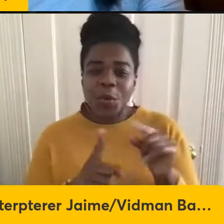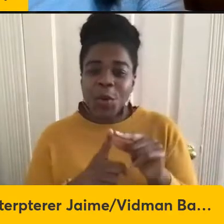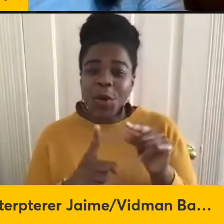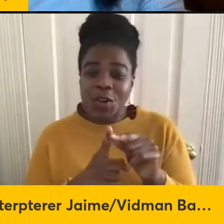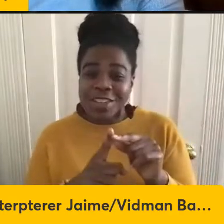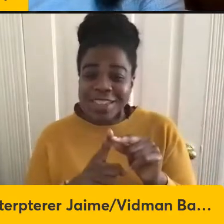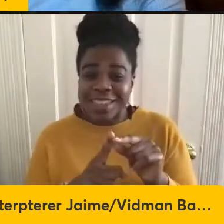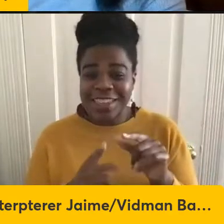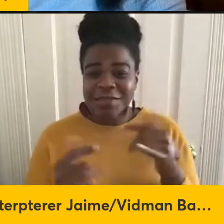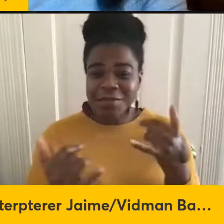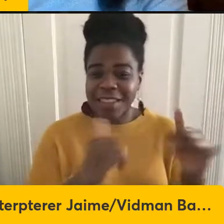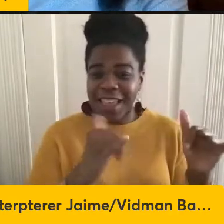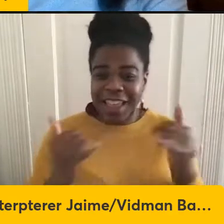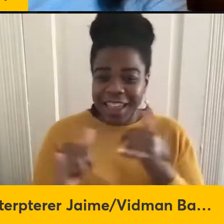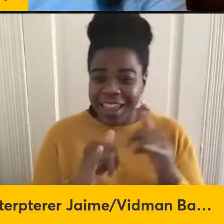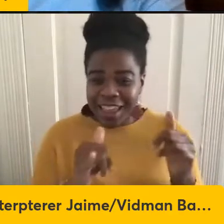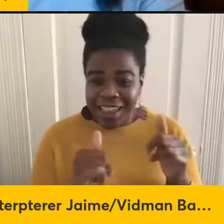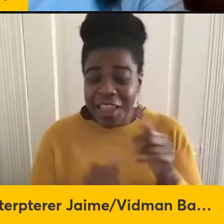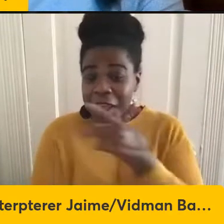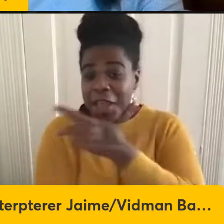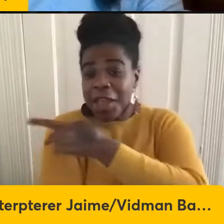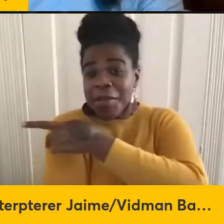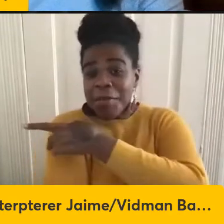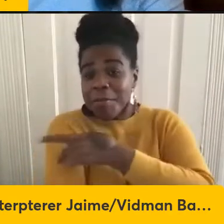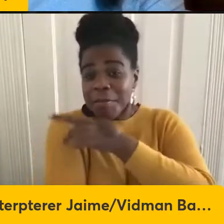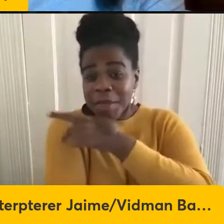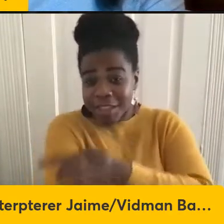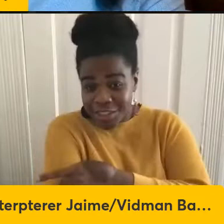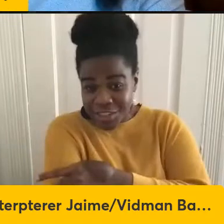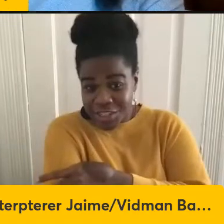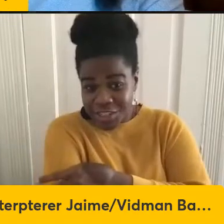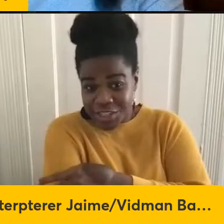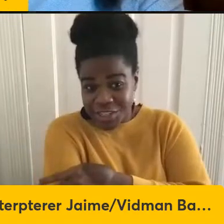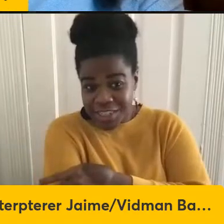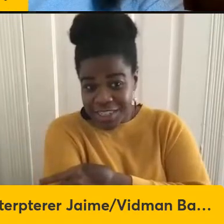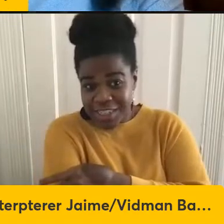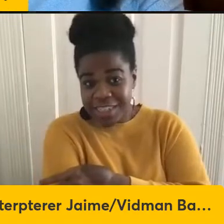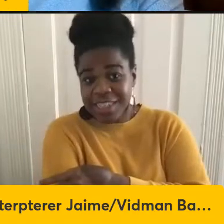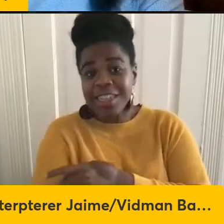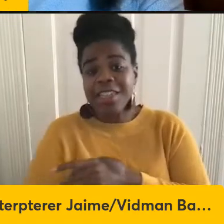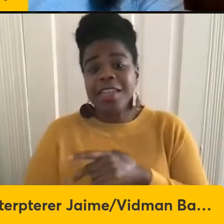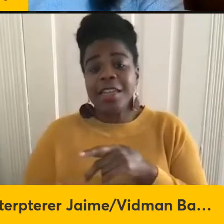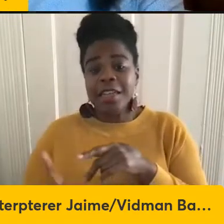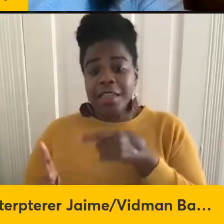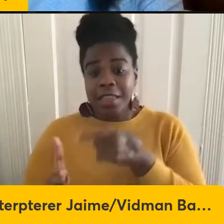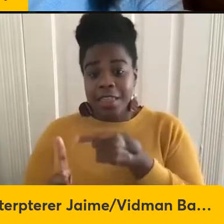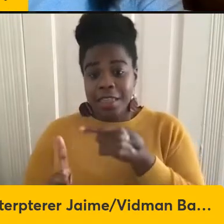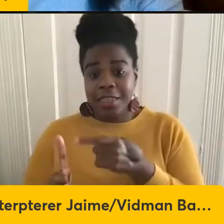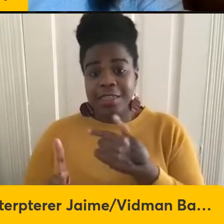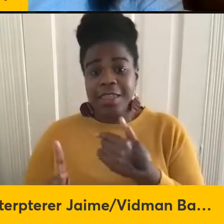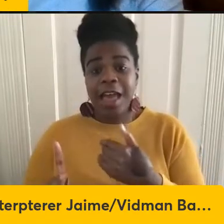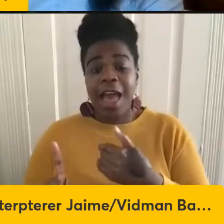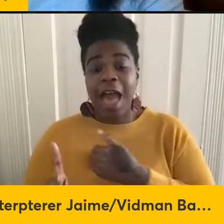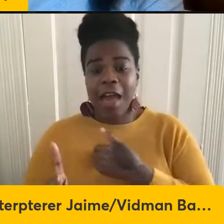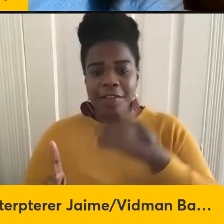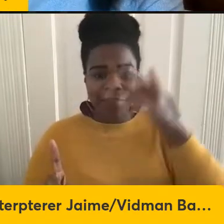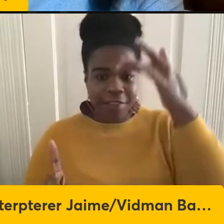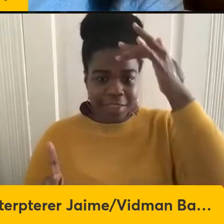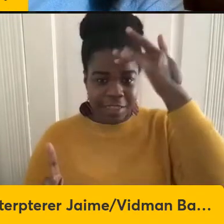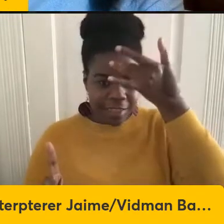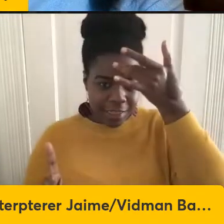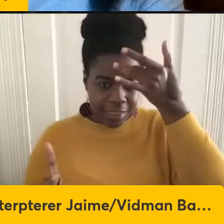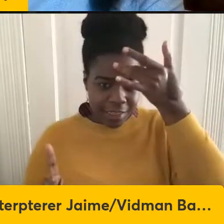used, with patient meaning a person who is dealing with a disease, but